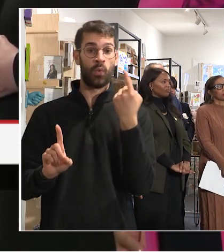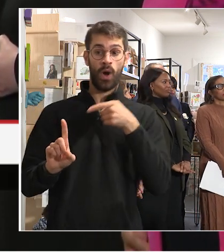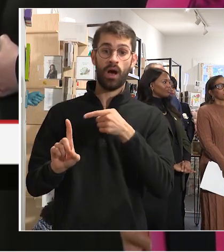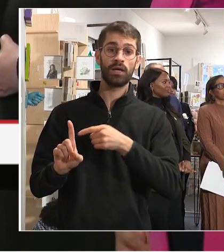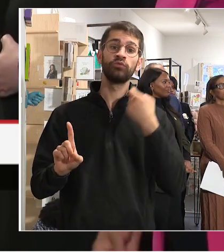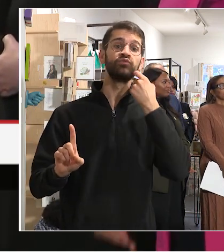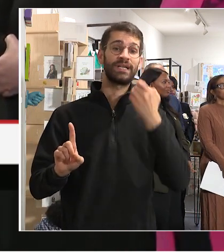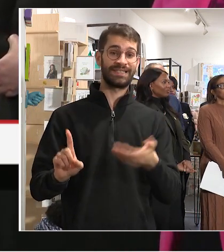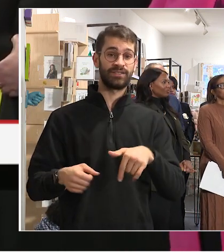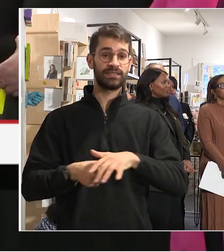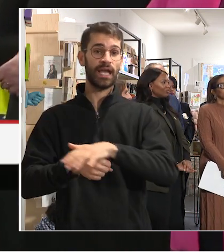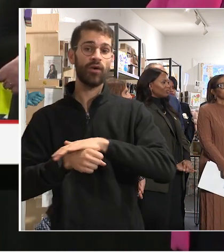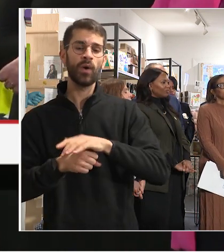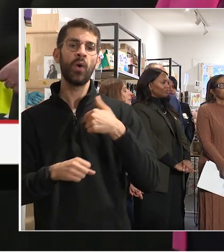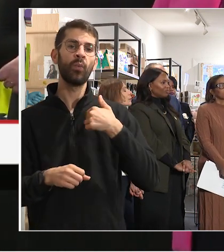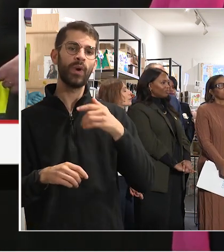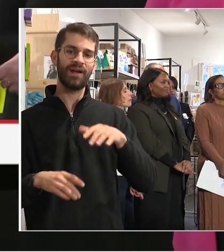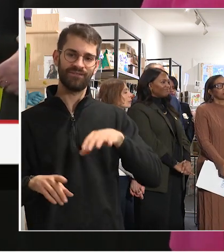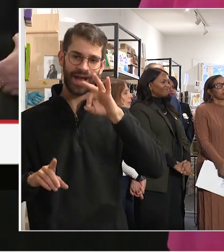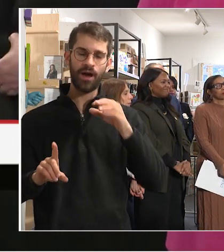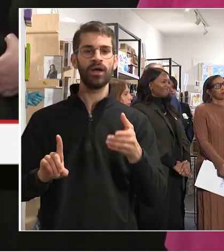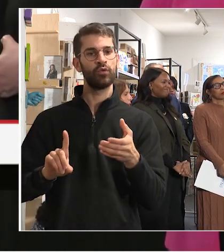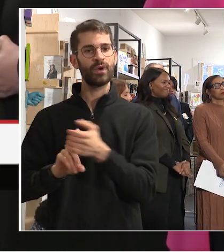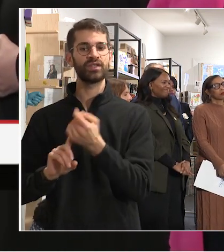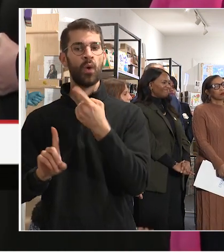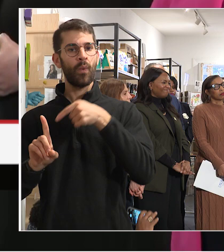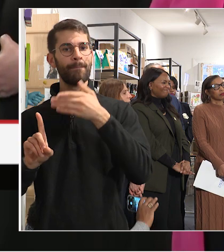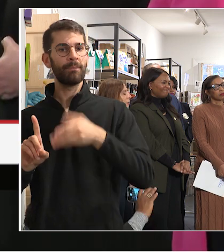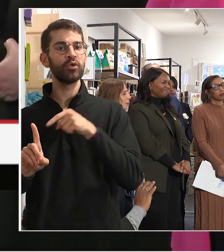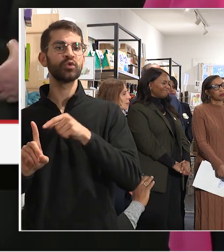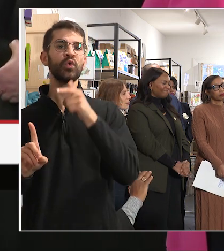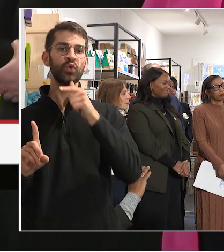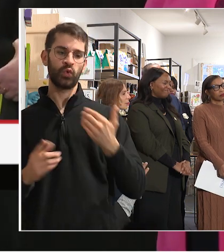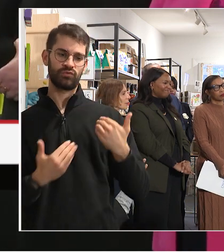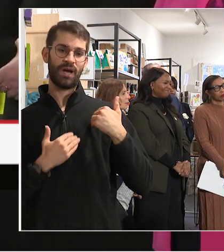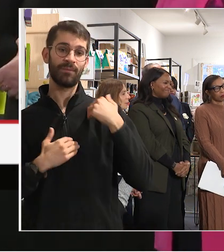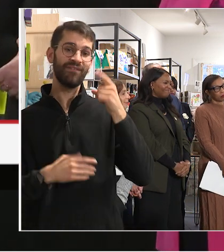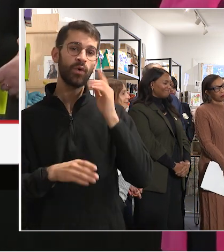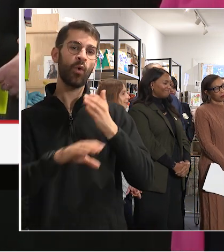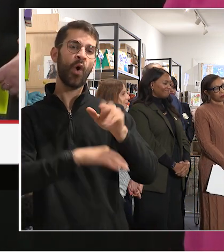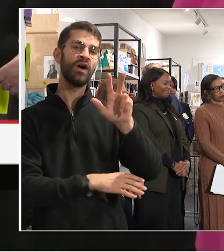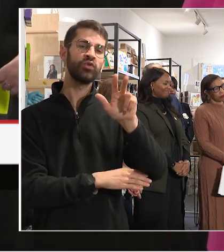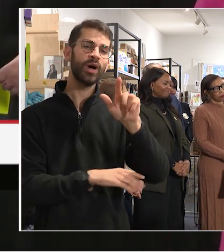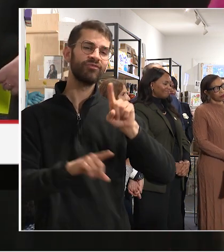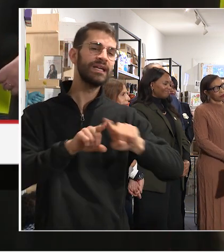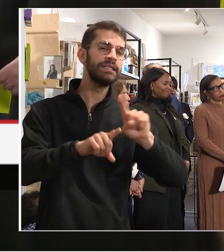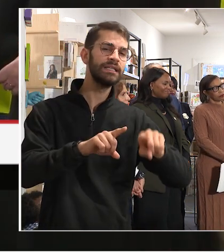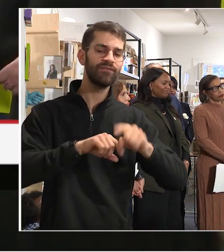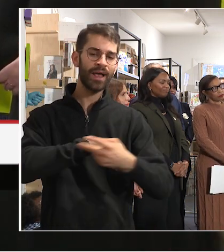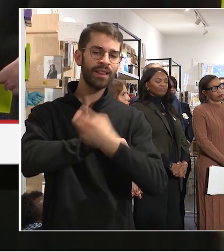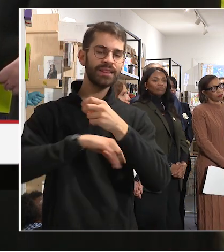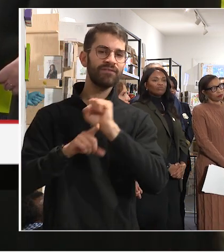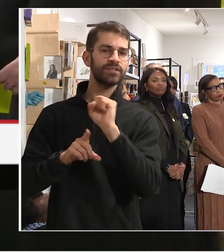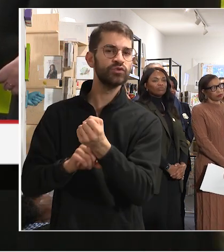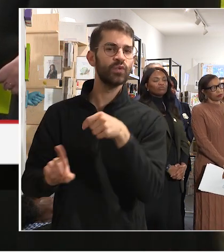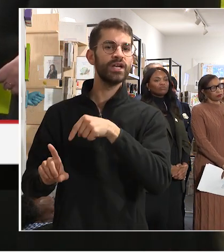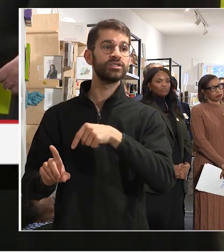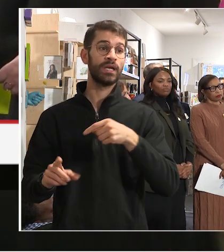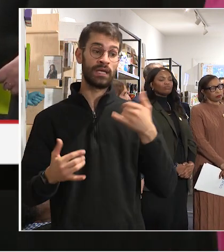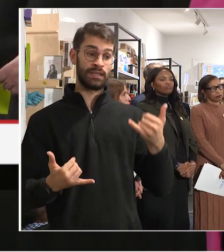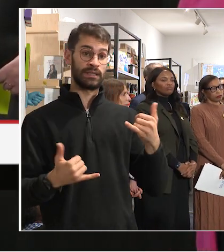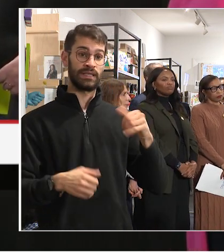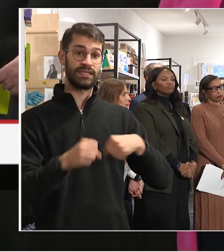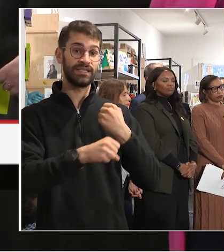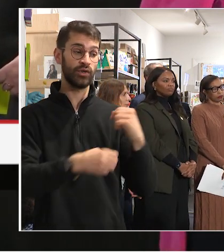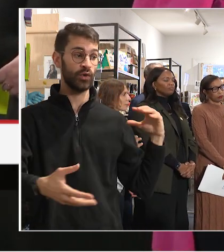thefts from our CVS location. Across the district, our officers have made well over 1,000 retail theft arrests this